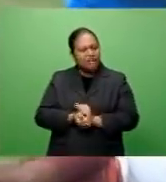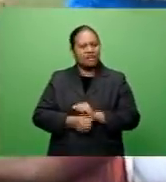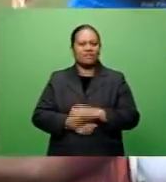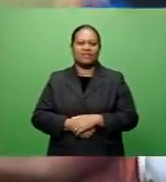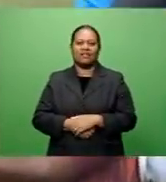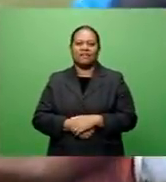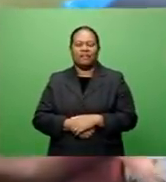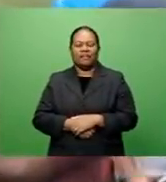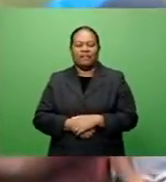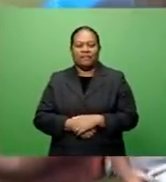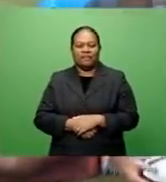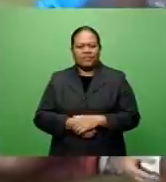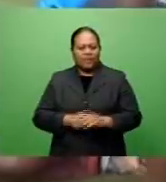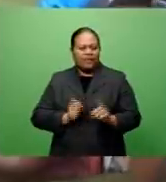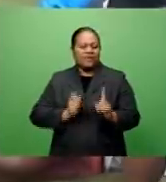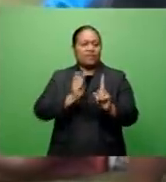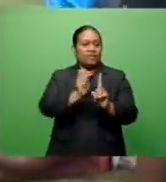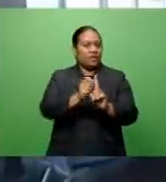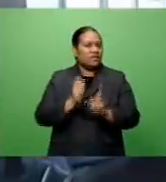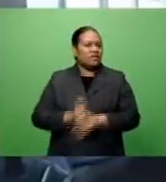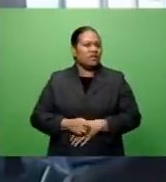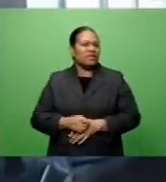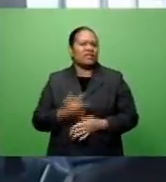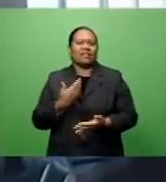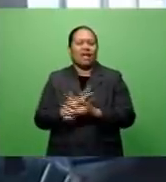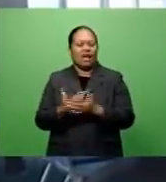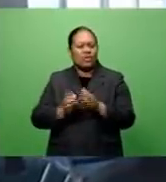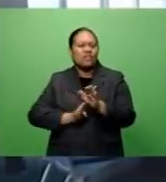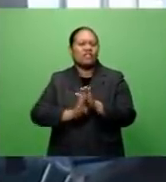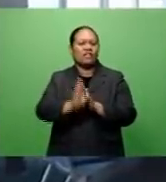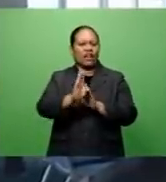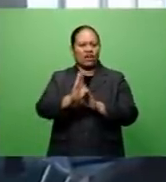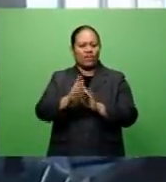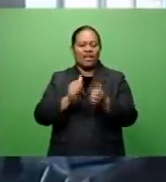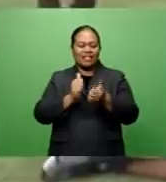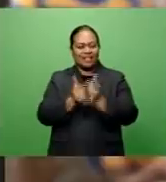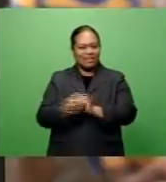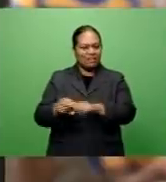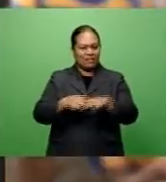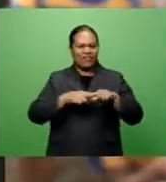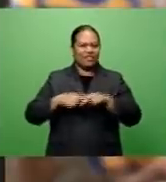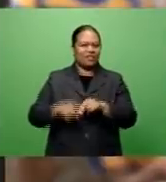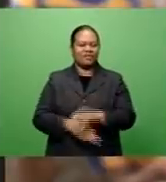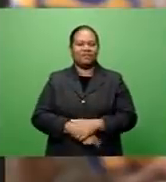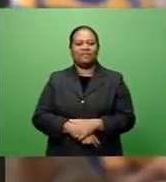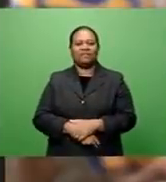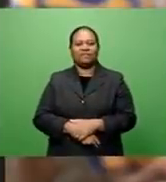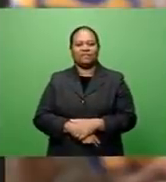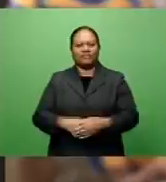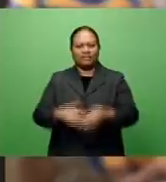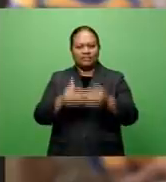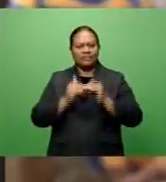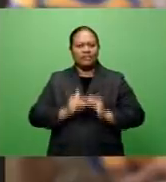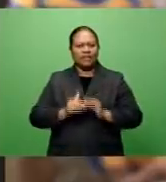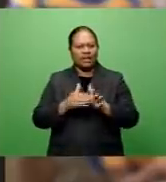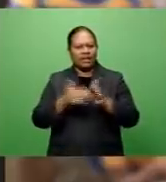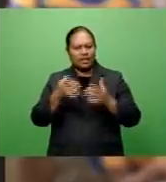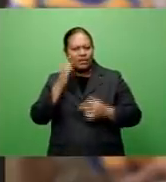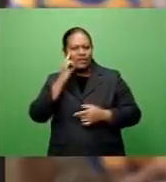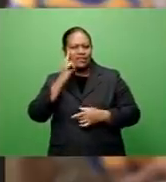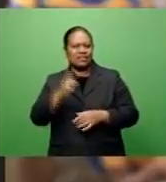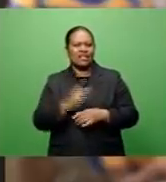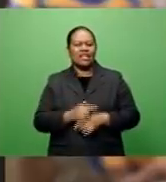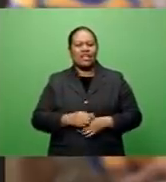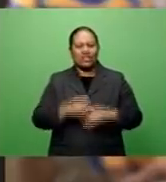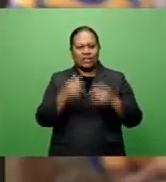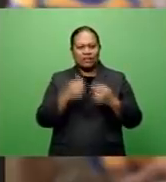Rugby is looking at, but specifically what how we want to develop the game here in Fiji. A clean sweep of all grades is the ultimate